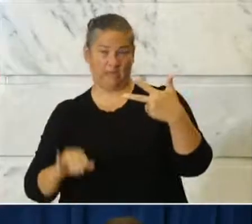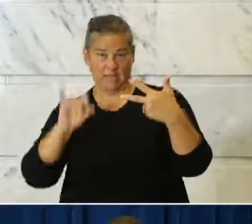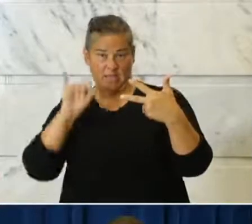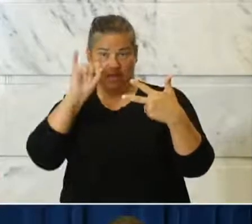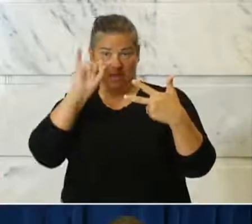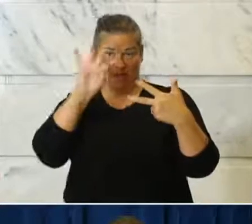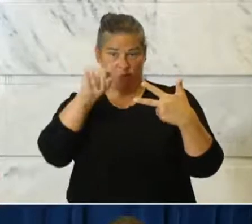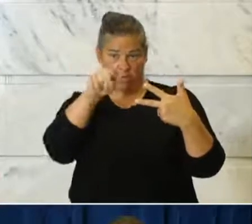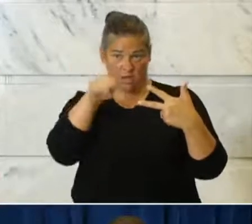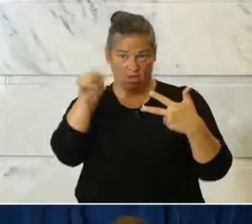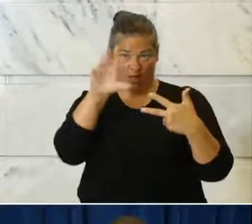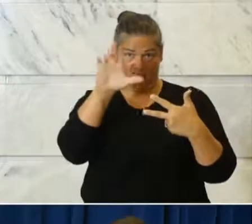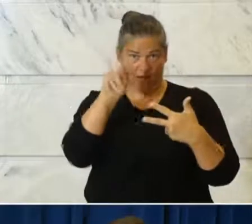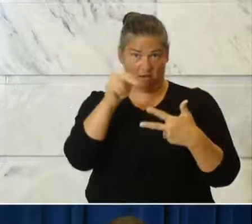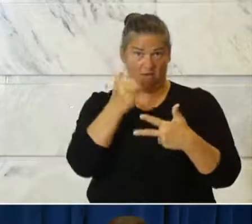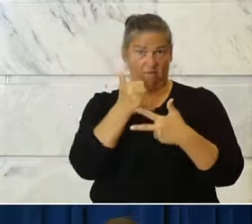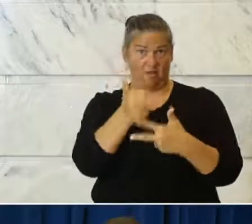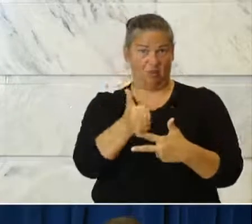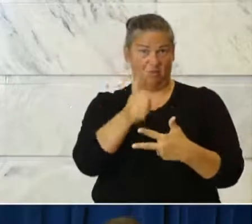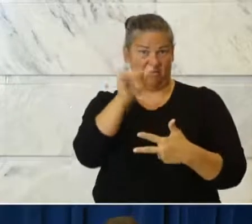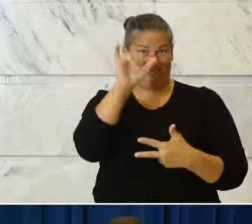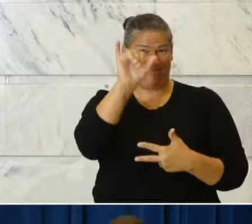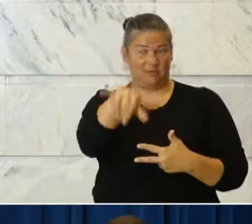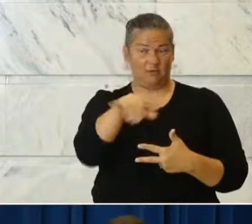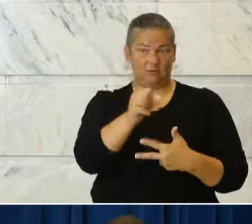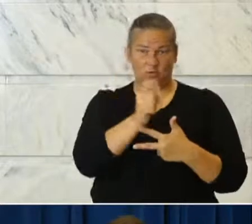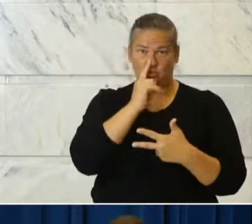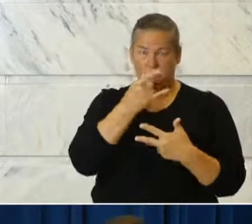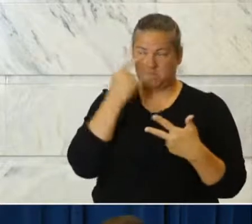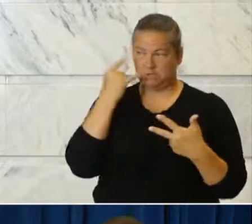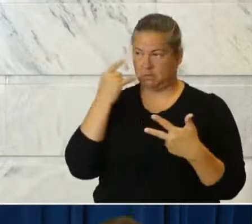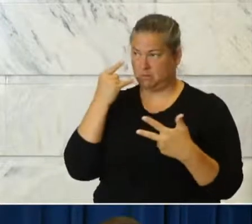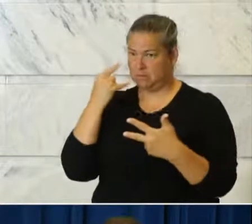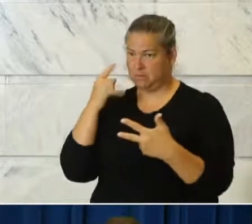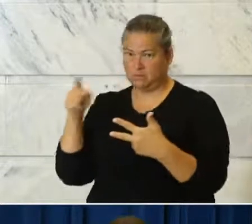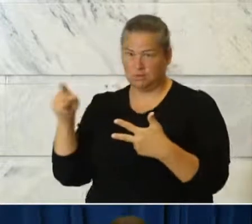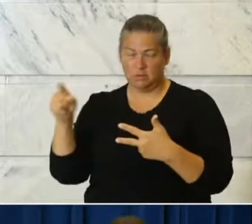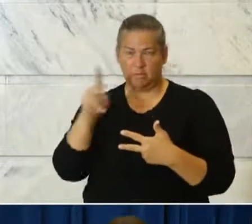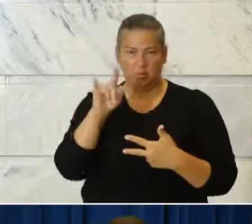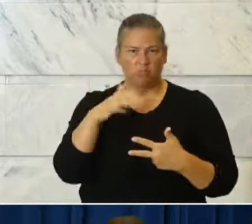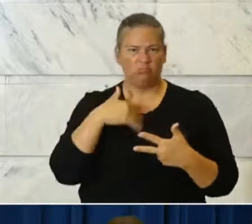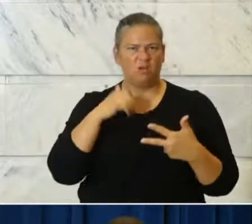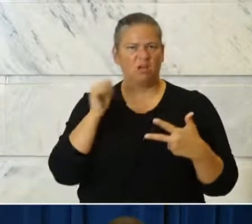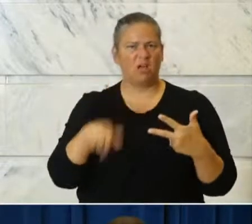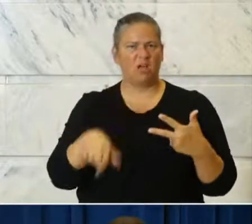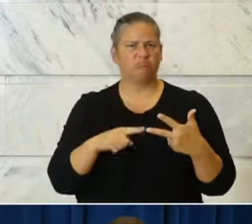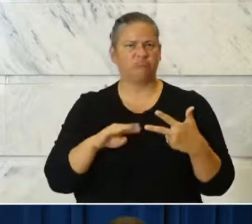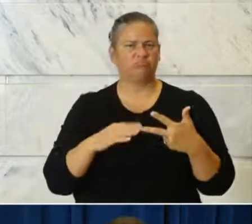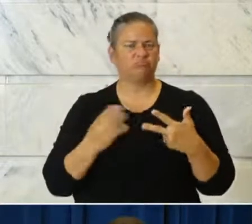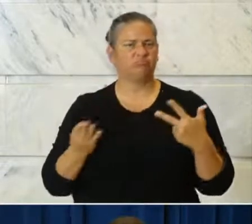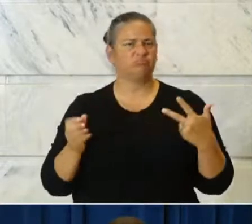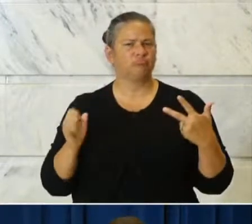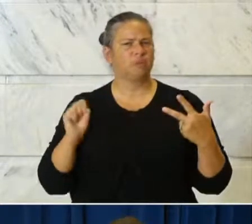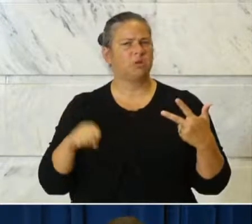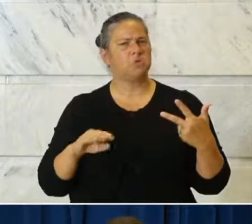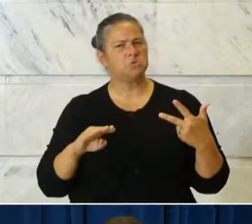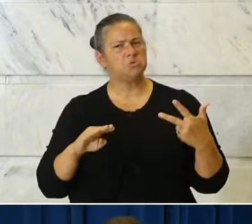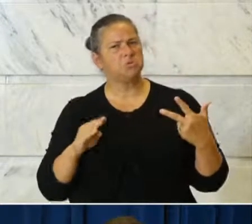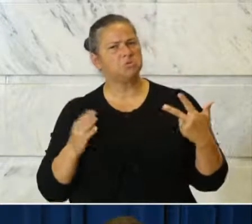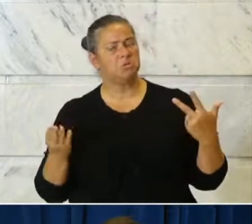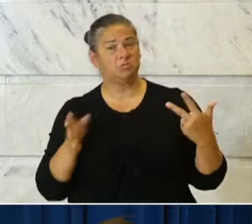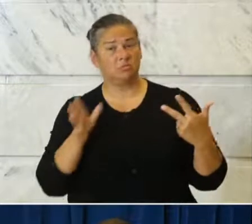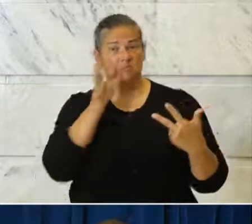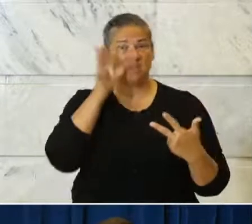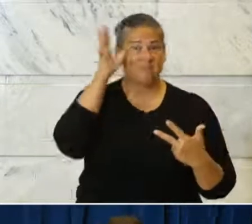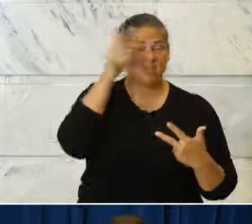about today, and we could truly get everybody wearing a mask when they're in public, we'll be able to reopen schools. You know what? If parents wear a mask